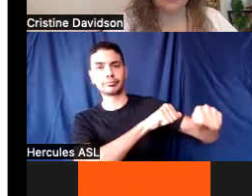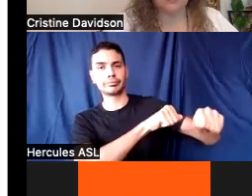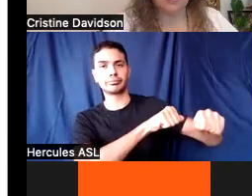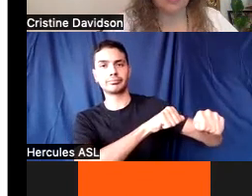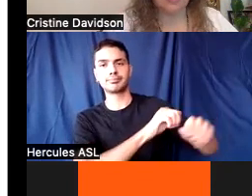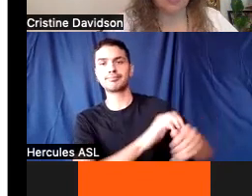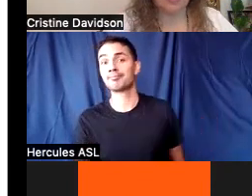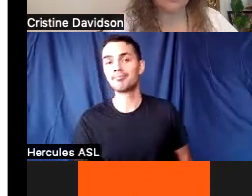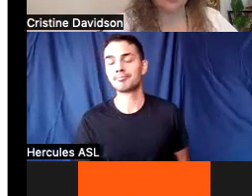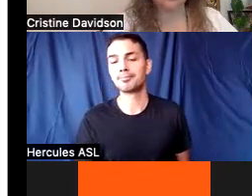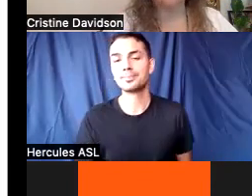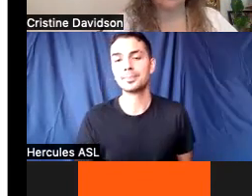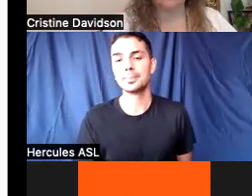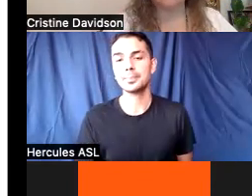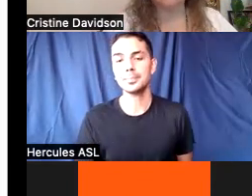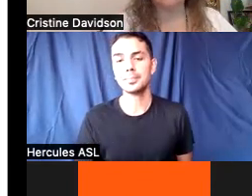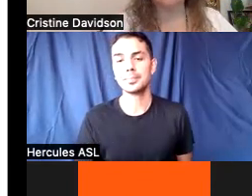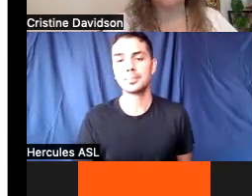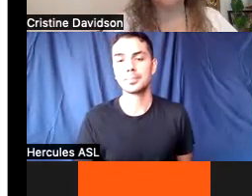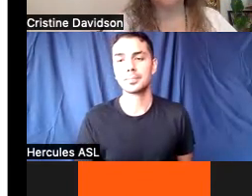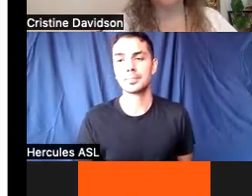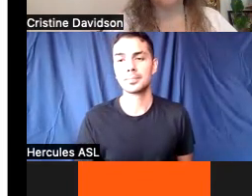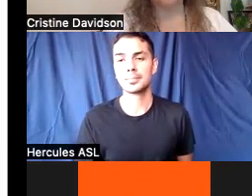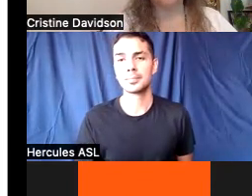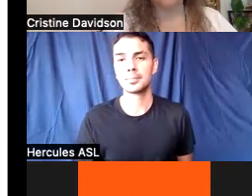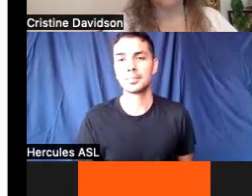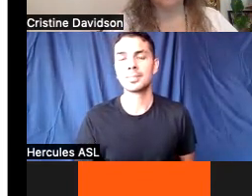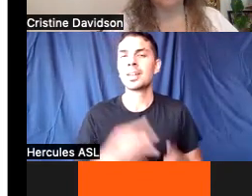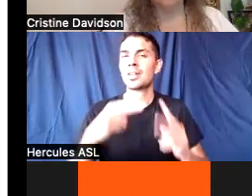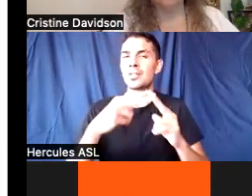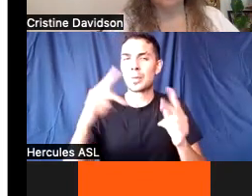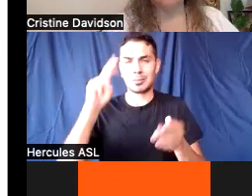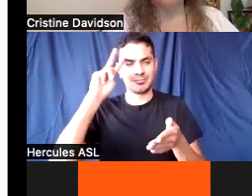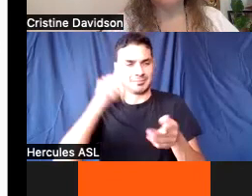specific and intentional tactics.